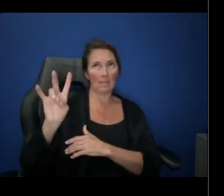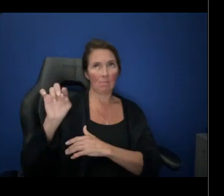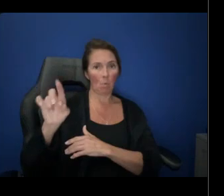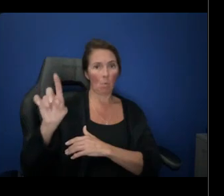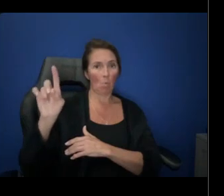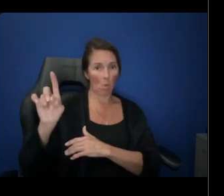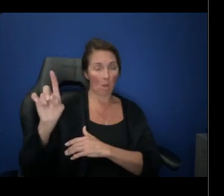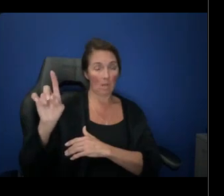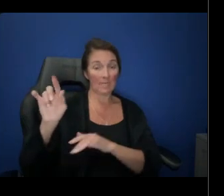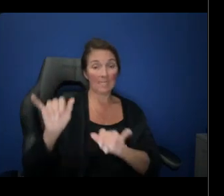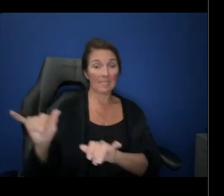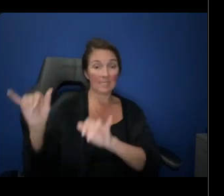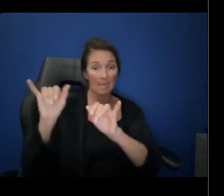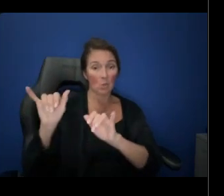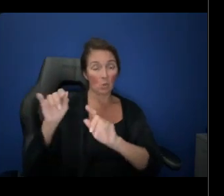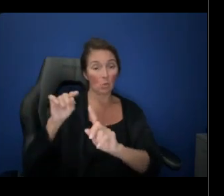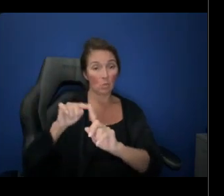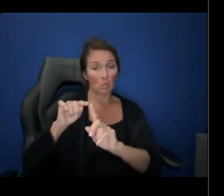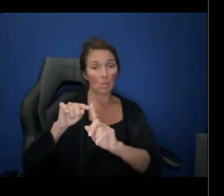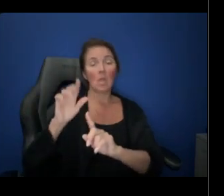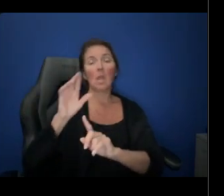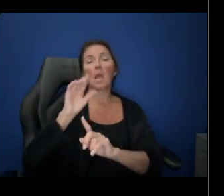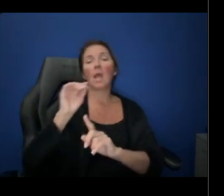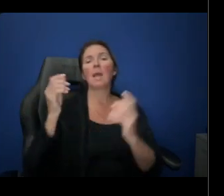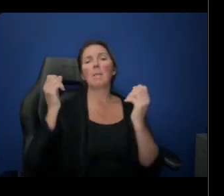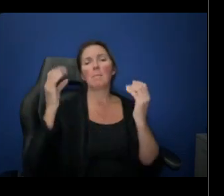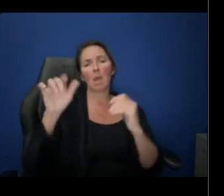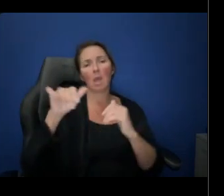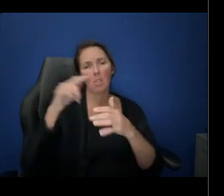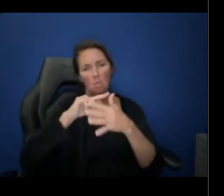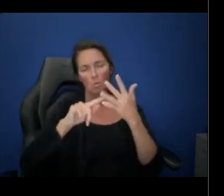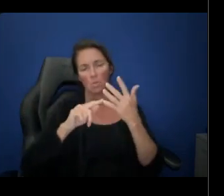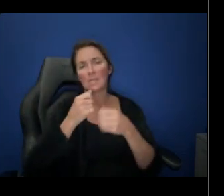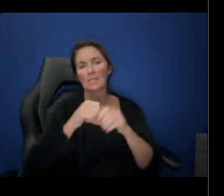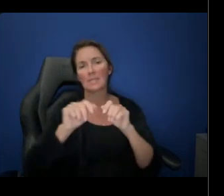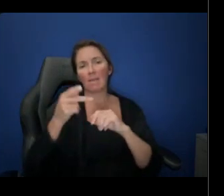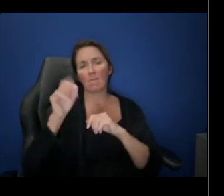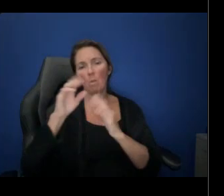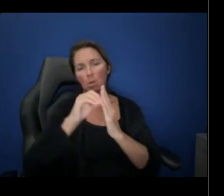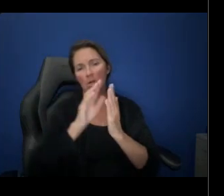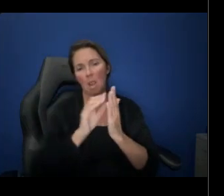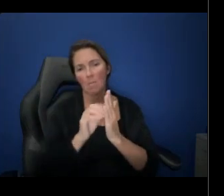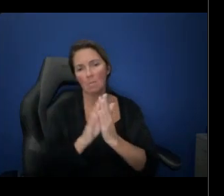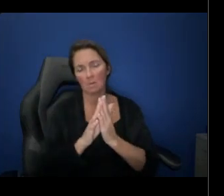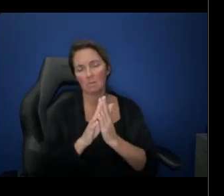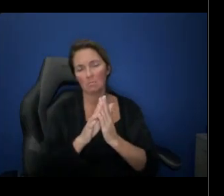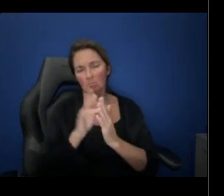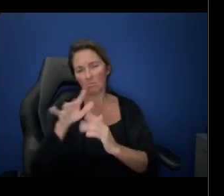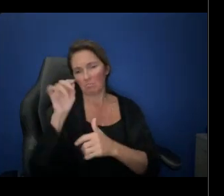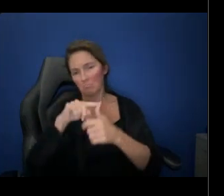A117.1 standards, and many other safe harbor documents.